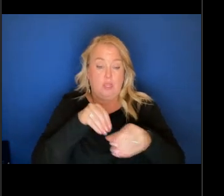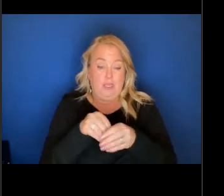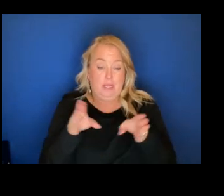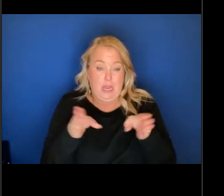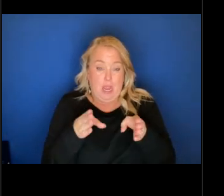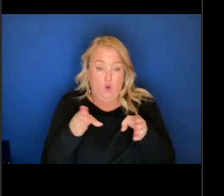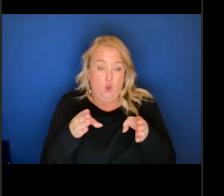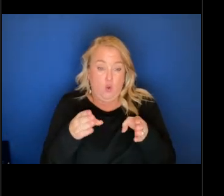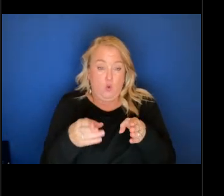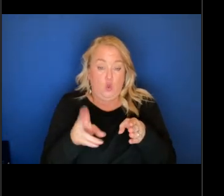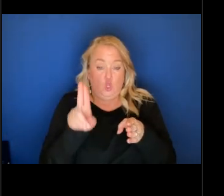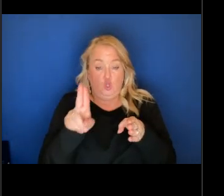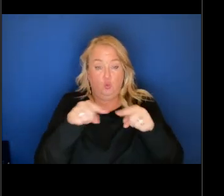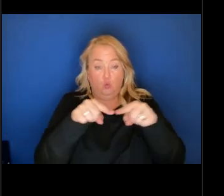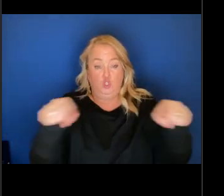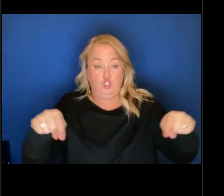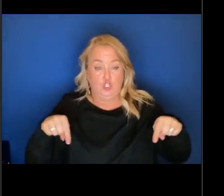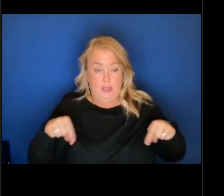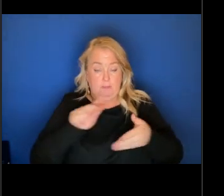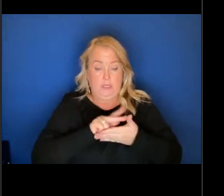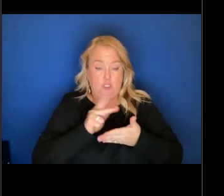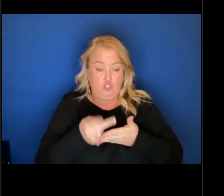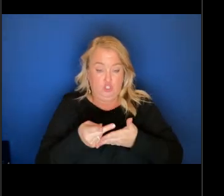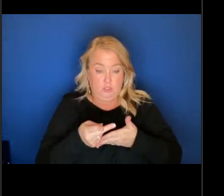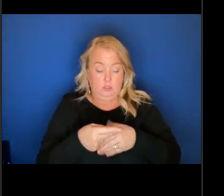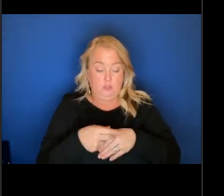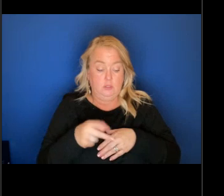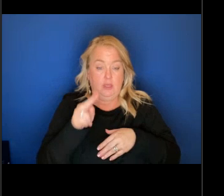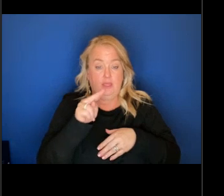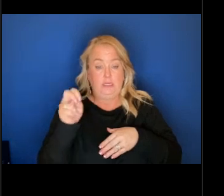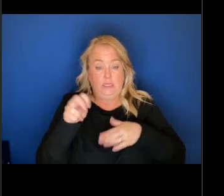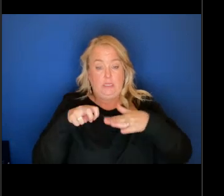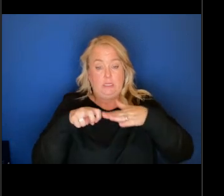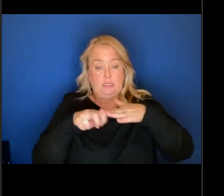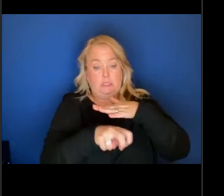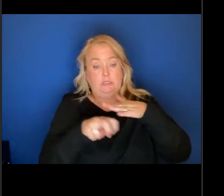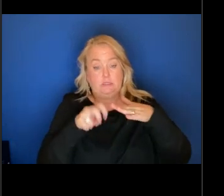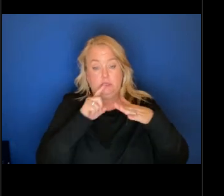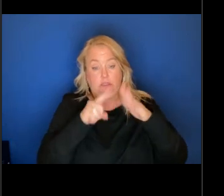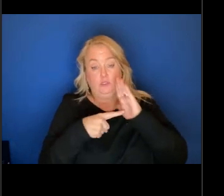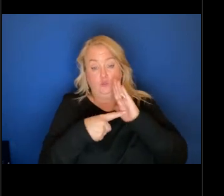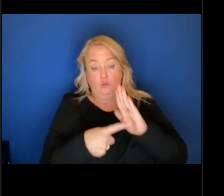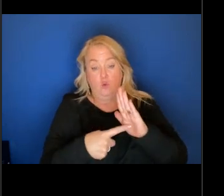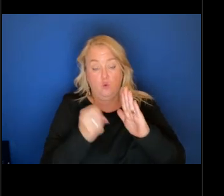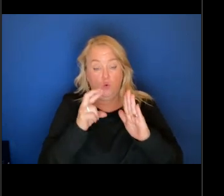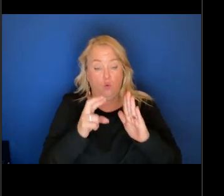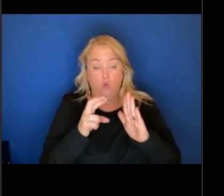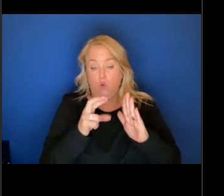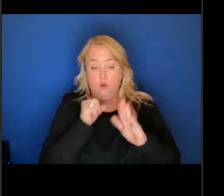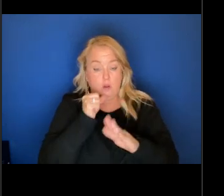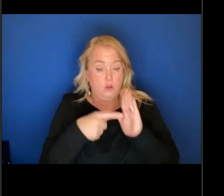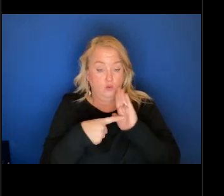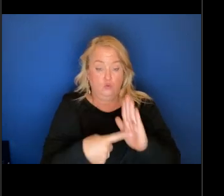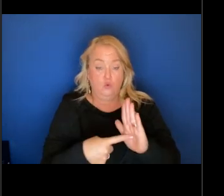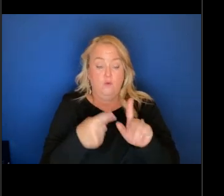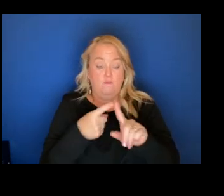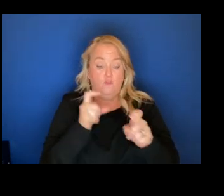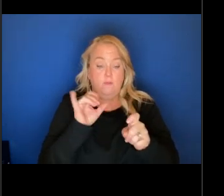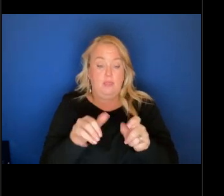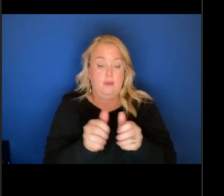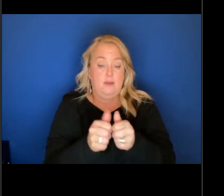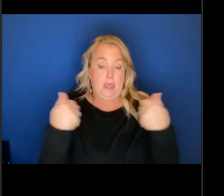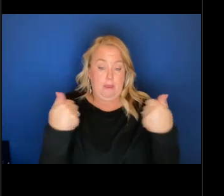U-shaped kitchen, whether the knee space is exposed or concealed by a